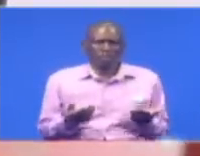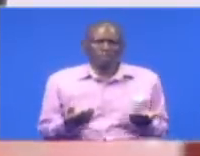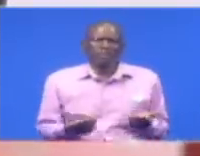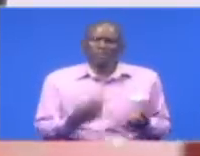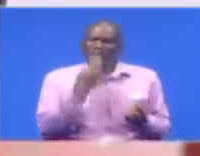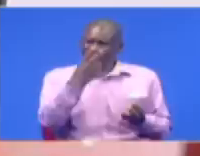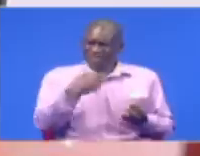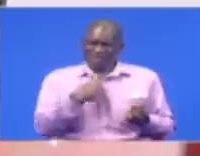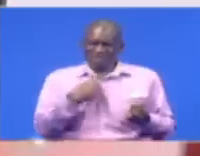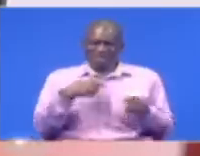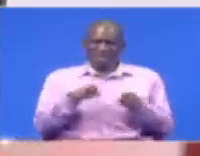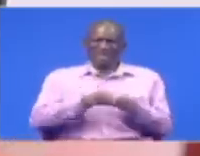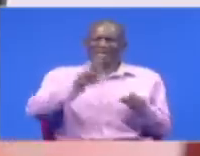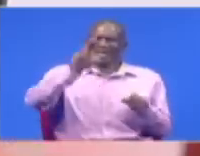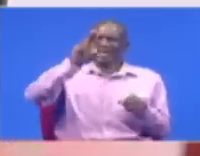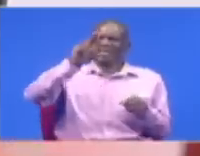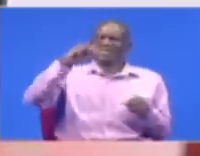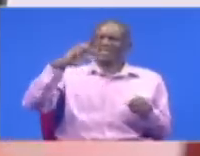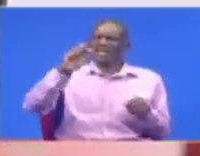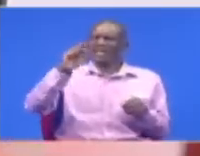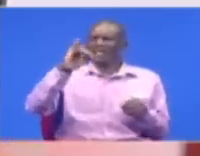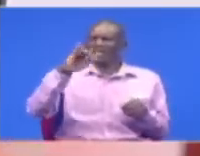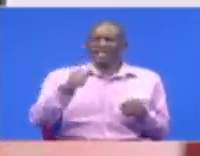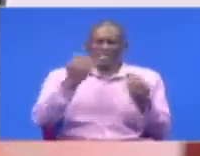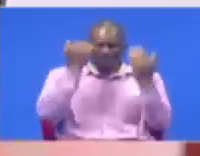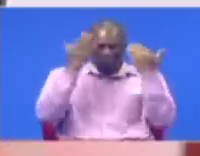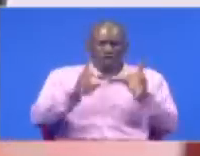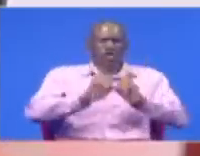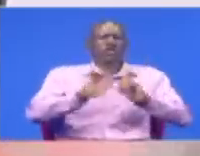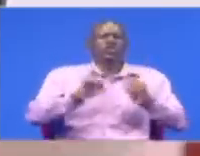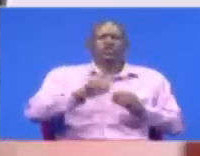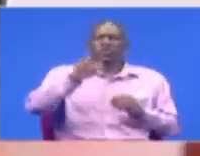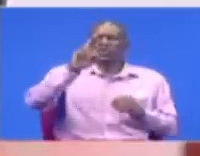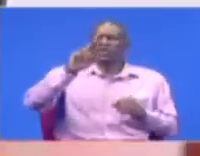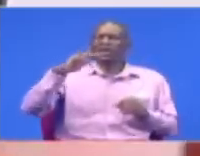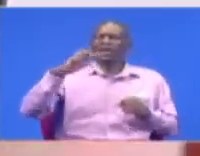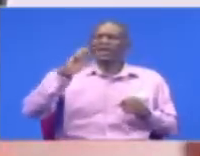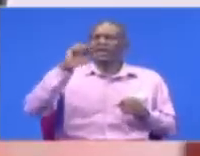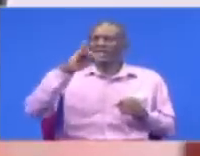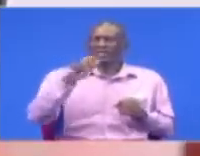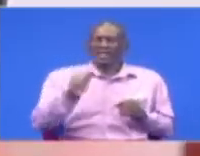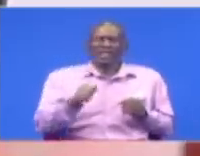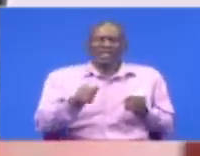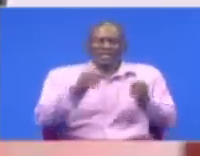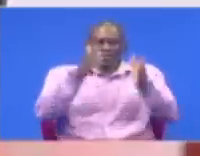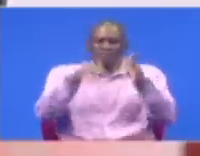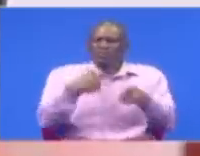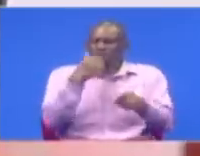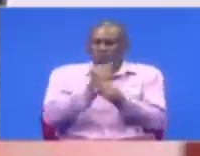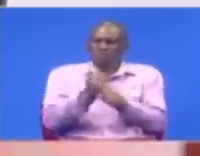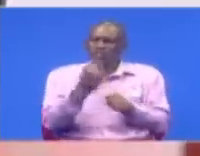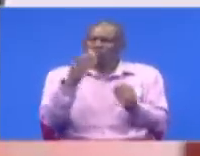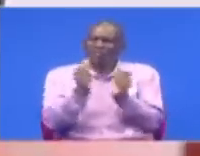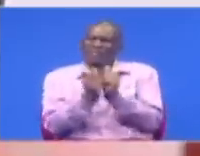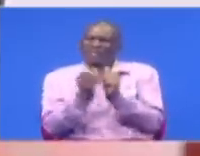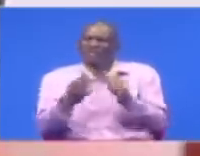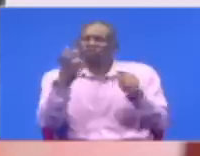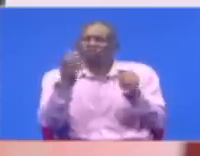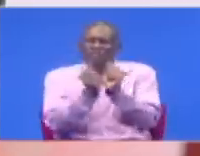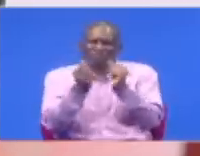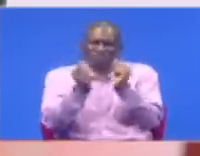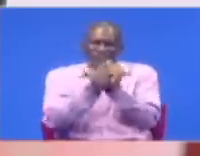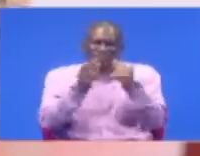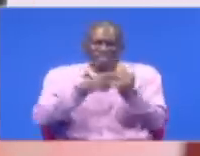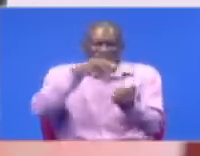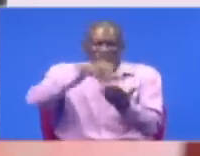see me as Ngatia, the lawyer, not Ngatia, the person who did the 2013-2017 petition. In